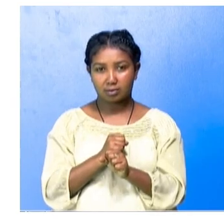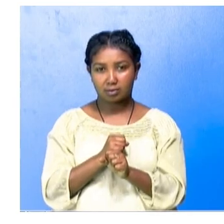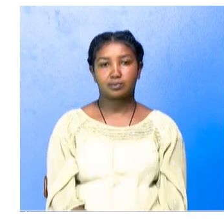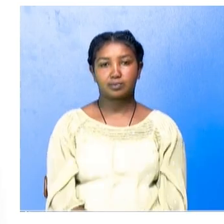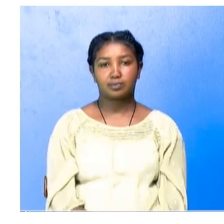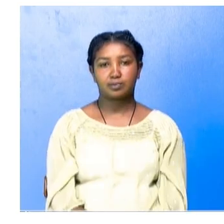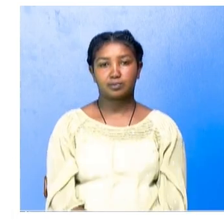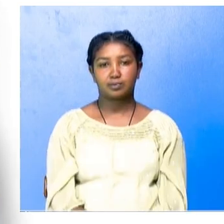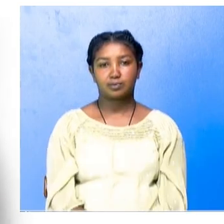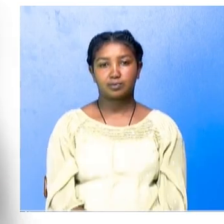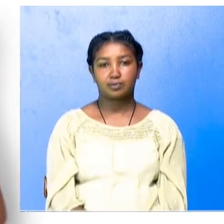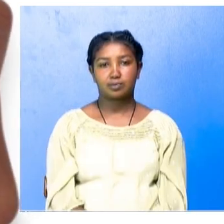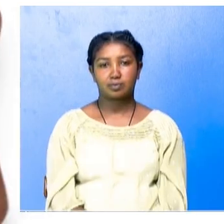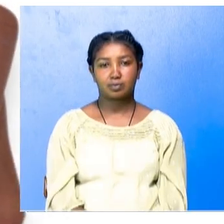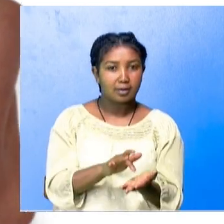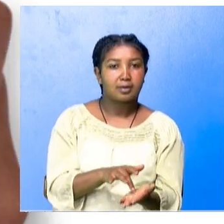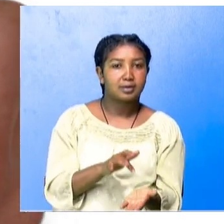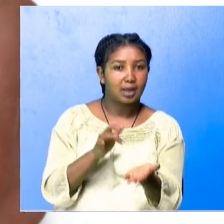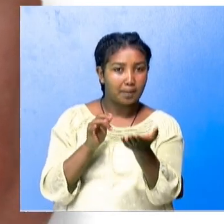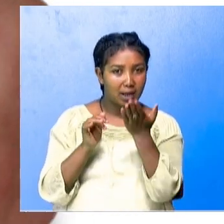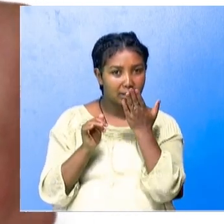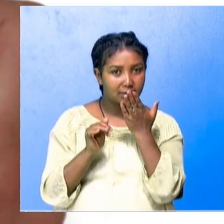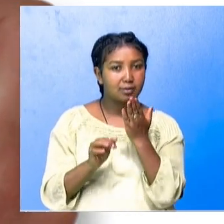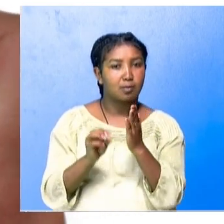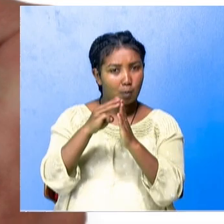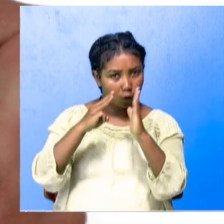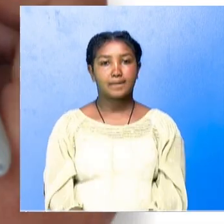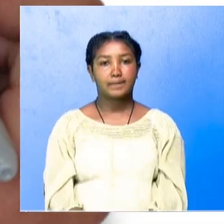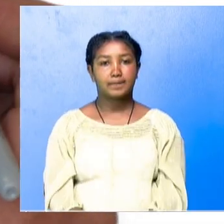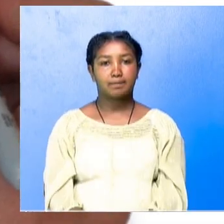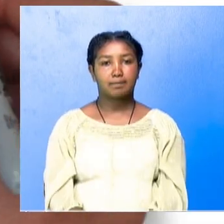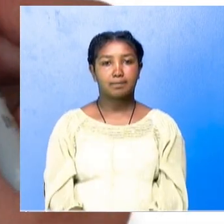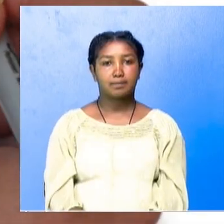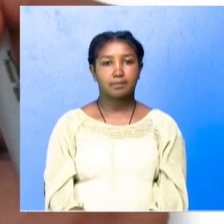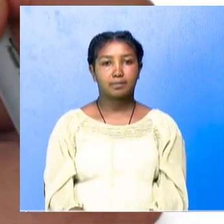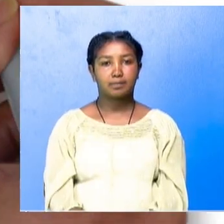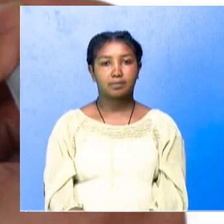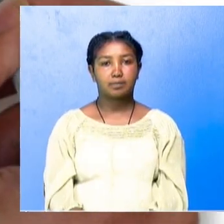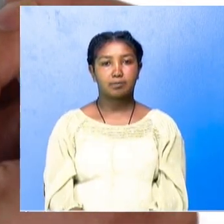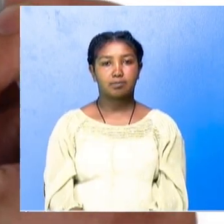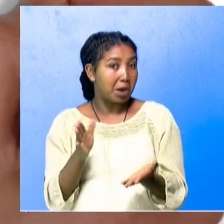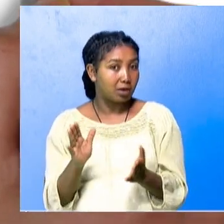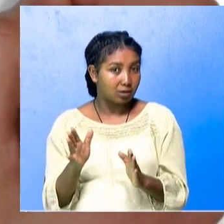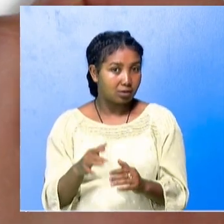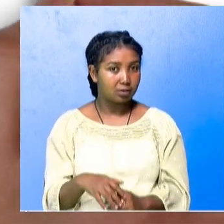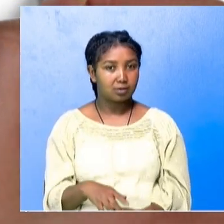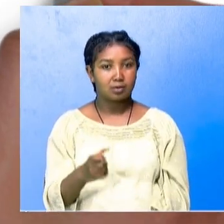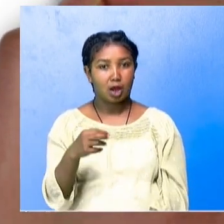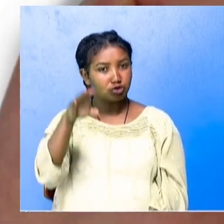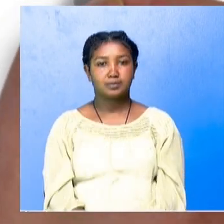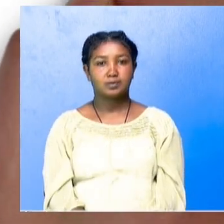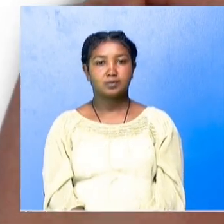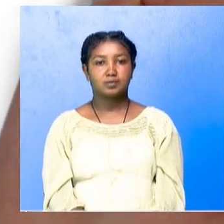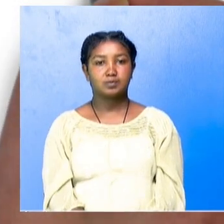your tablet properly. Here is may and